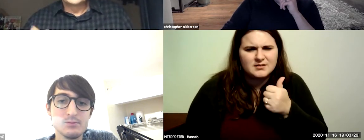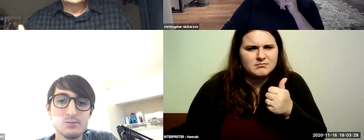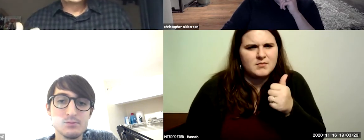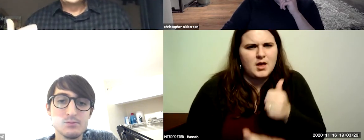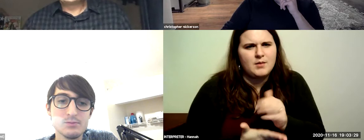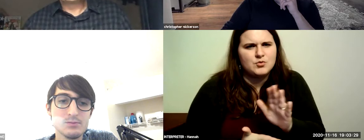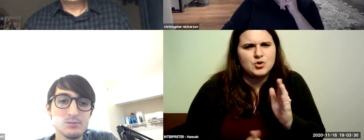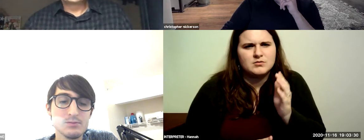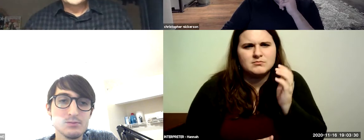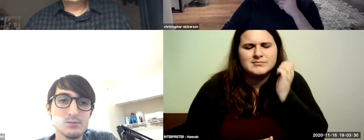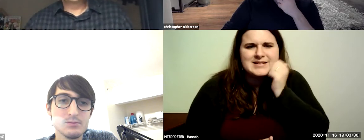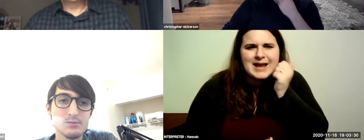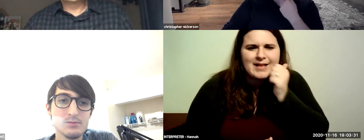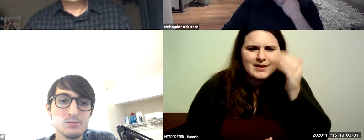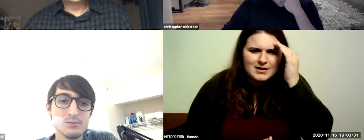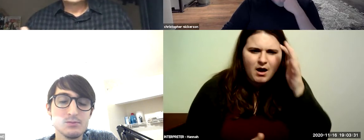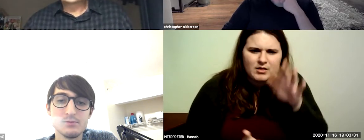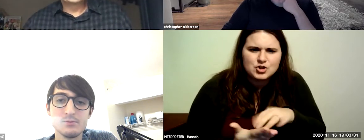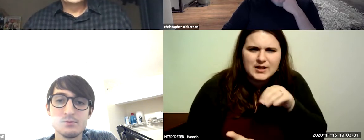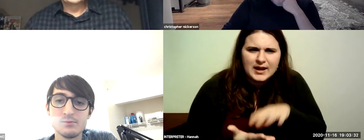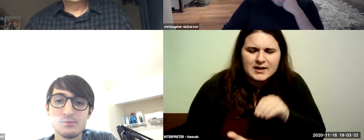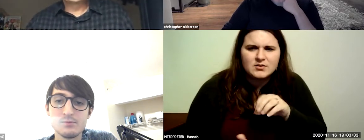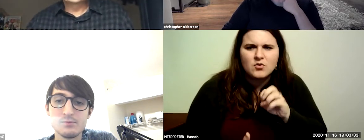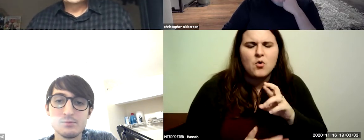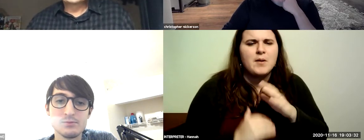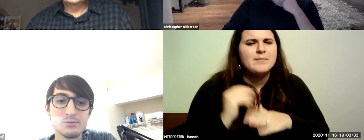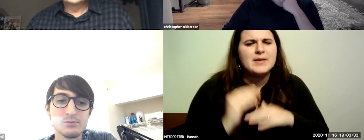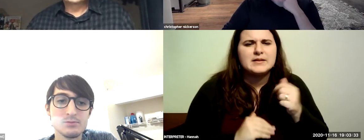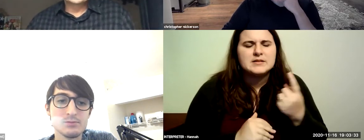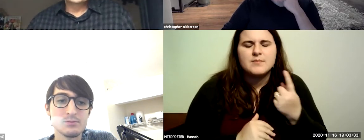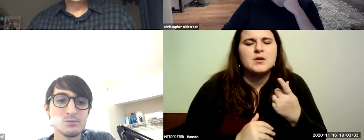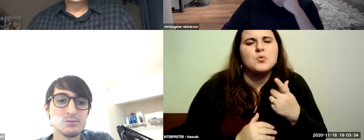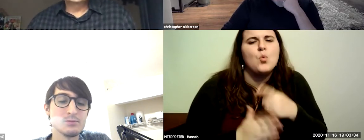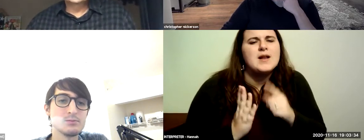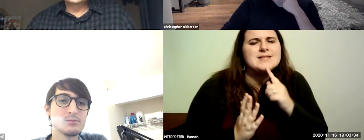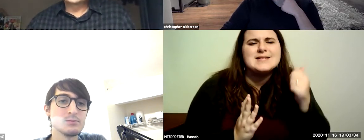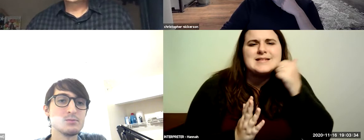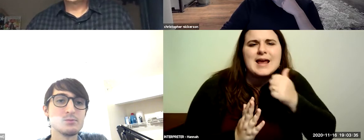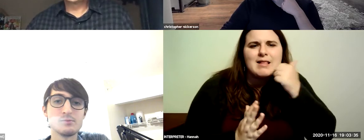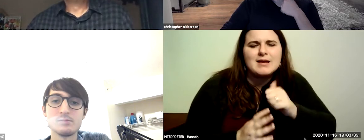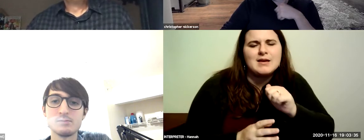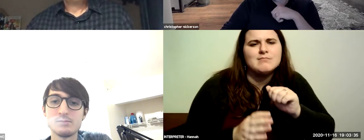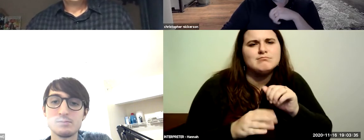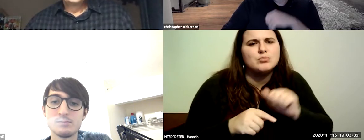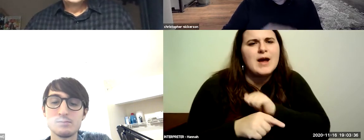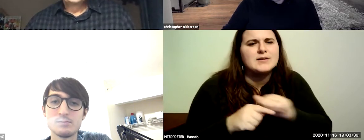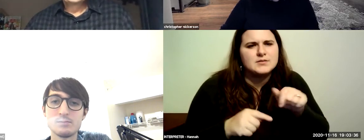Your knowledge gained or your practice or building muscle memory. What is it something, you know, that was one of the questions that somebody had asked before.